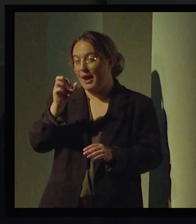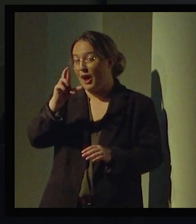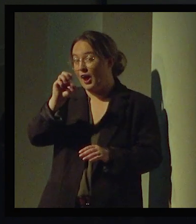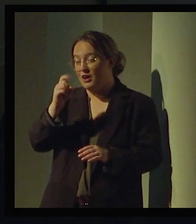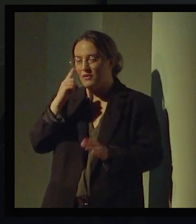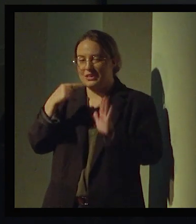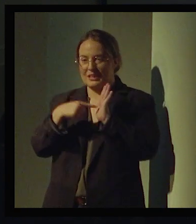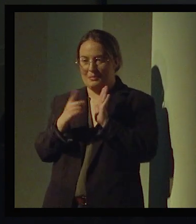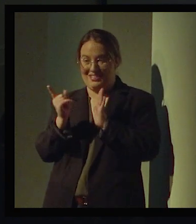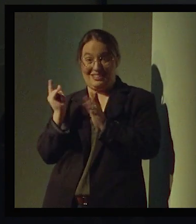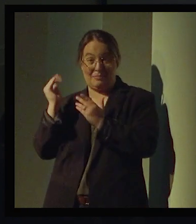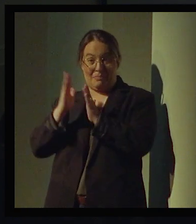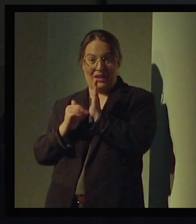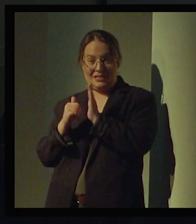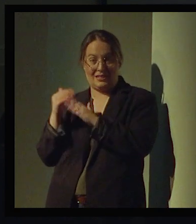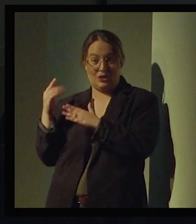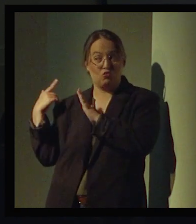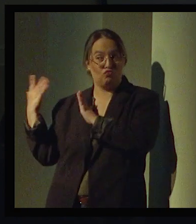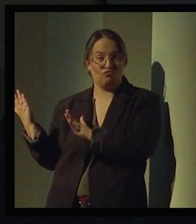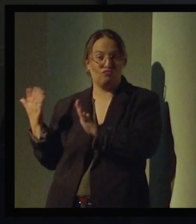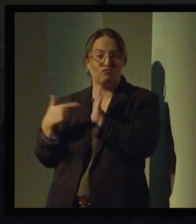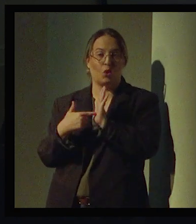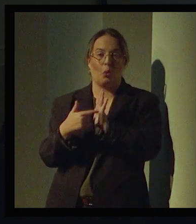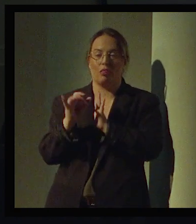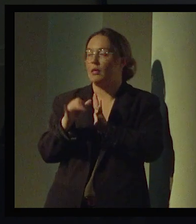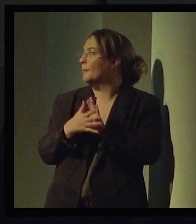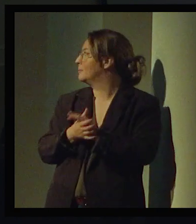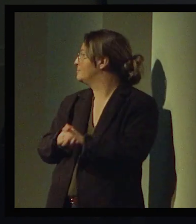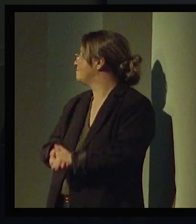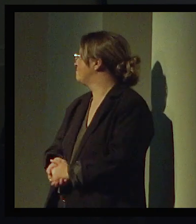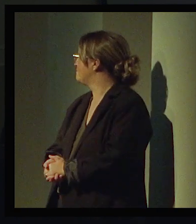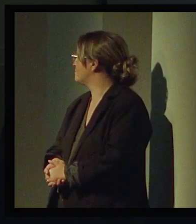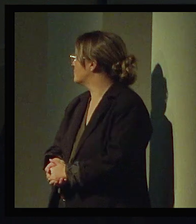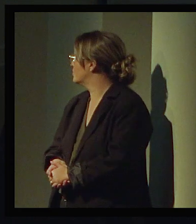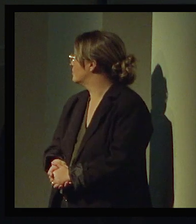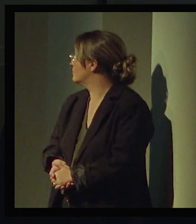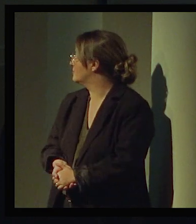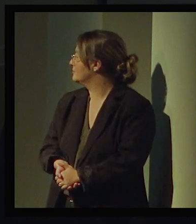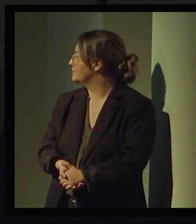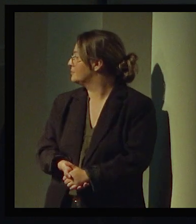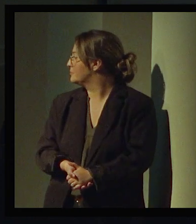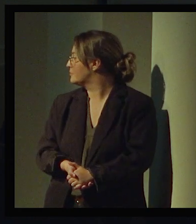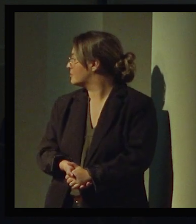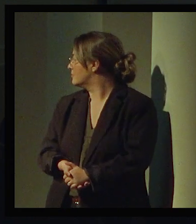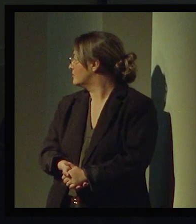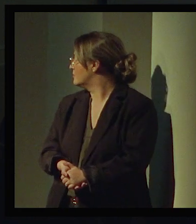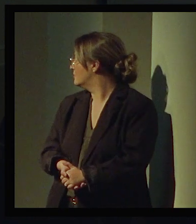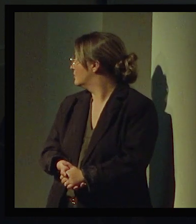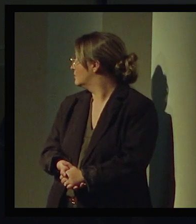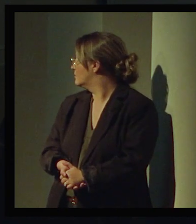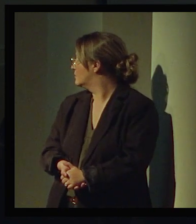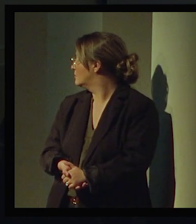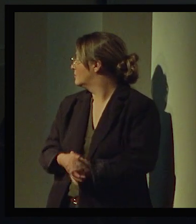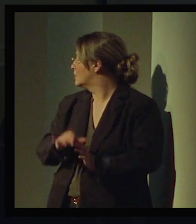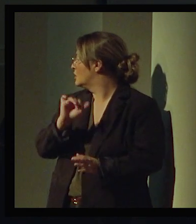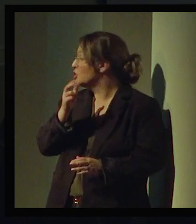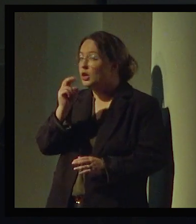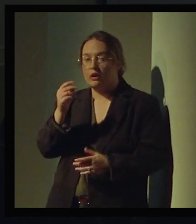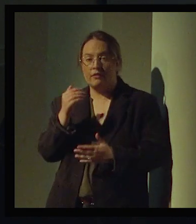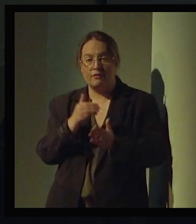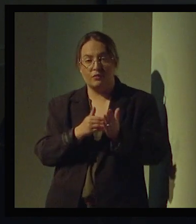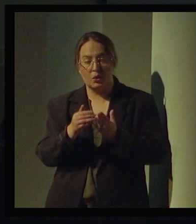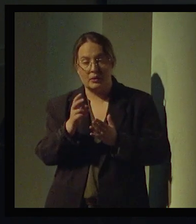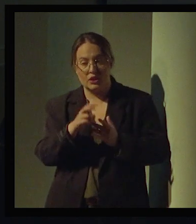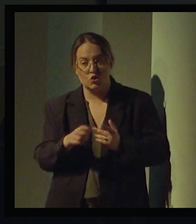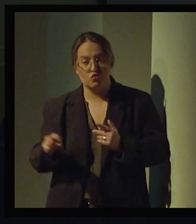of Cairo. Gérôme frequently traveled through these regions, but although his detailed rendering lends the painting